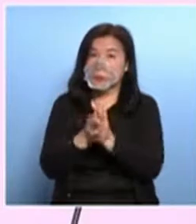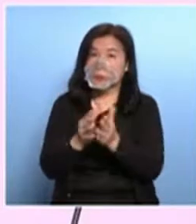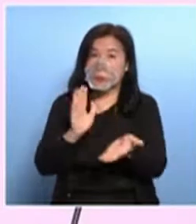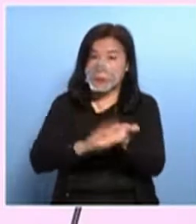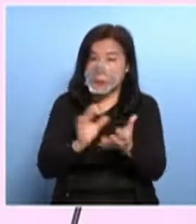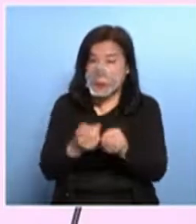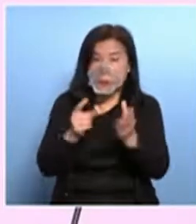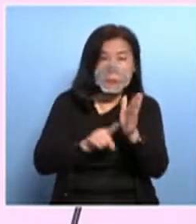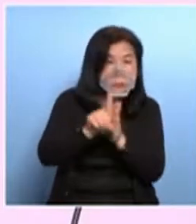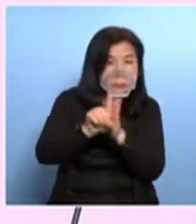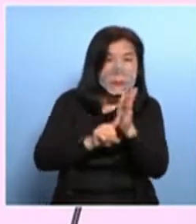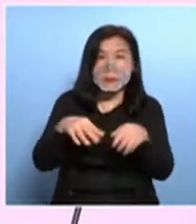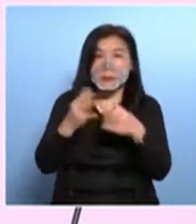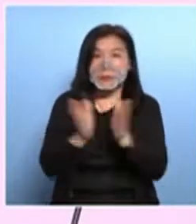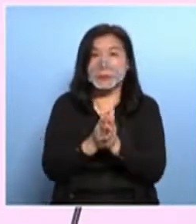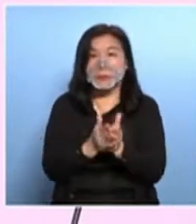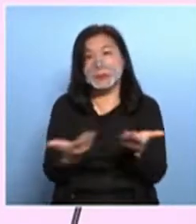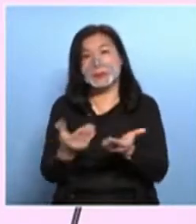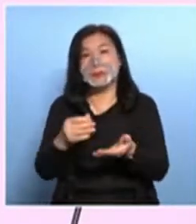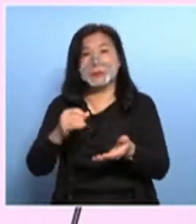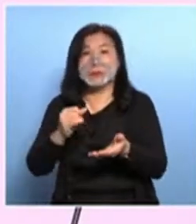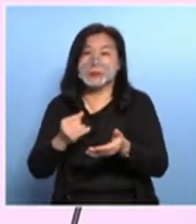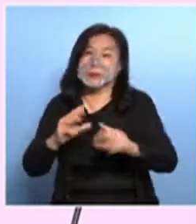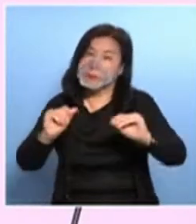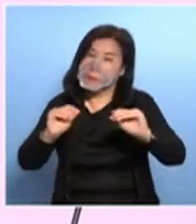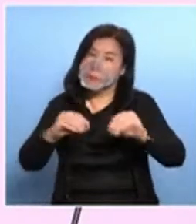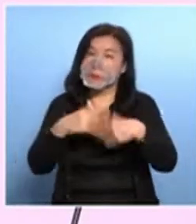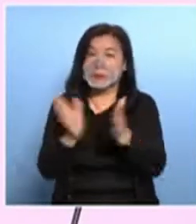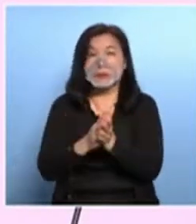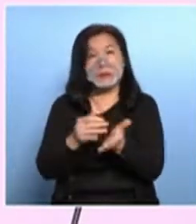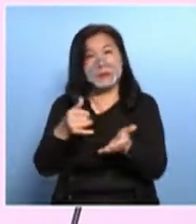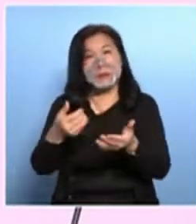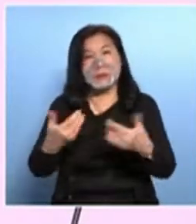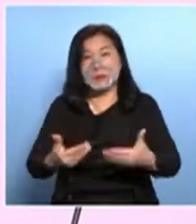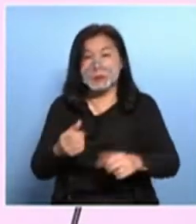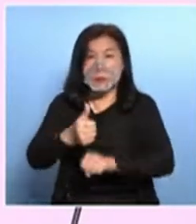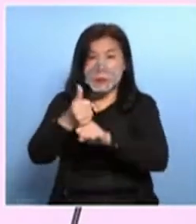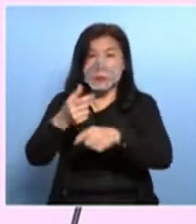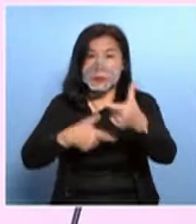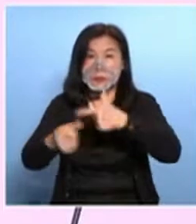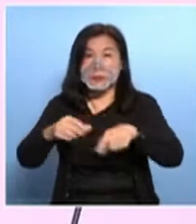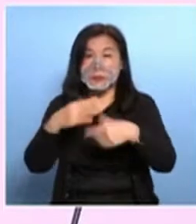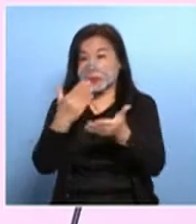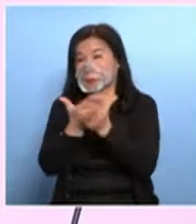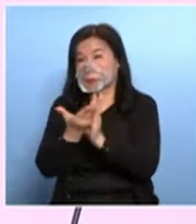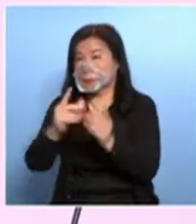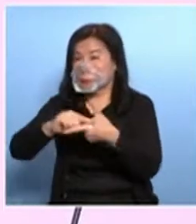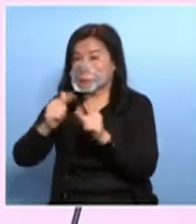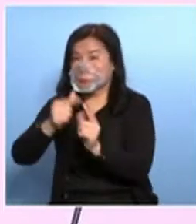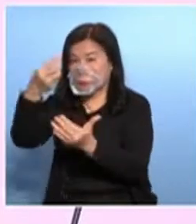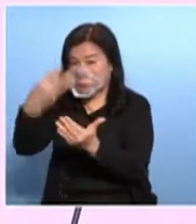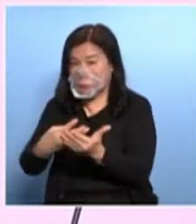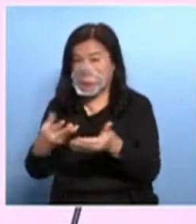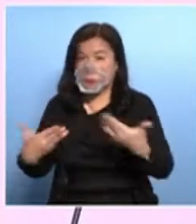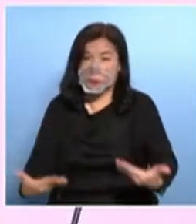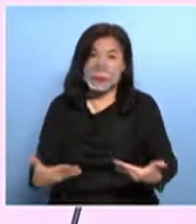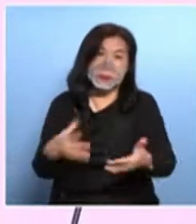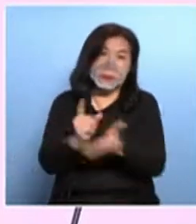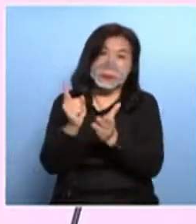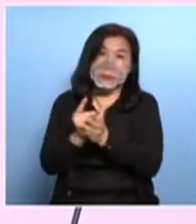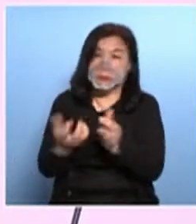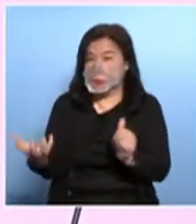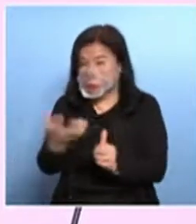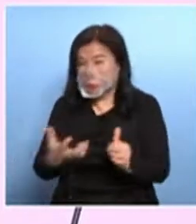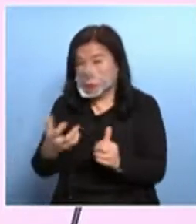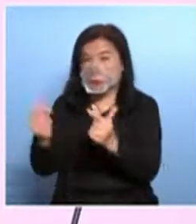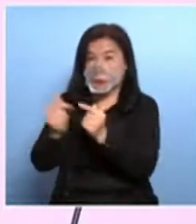to the resurgence of the pandemic. However, with the still accommodative monetary policy and supportive fiscal